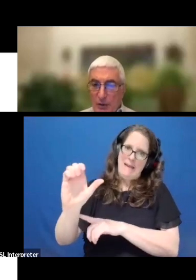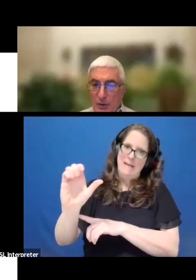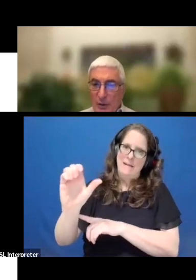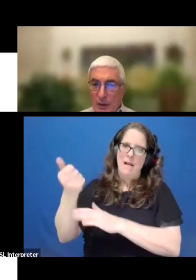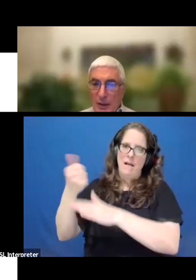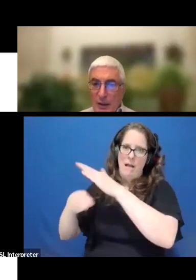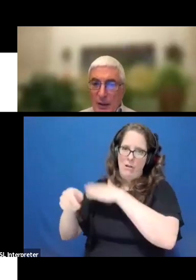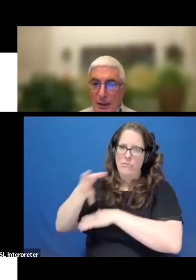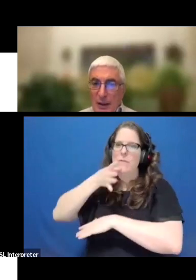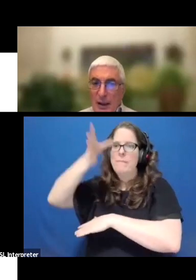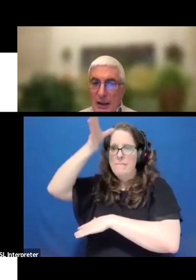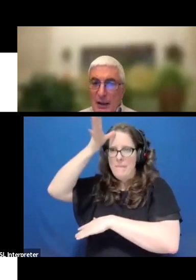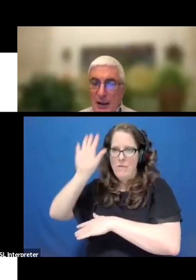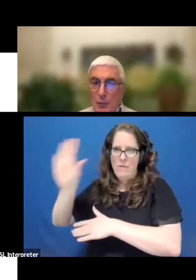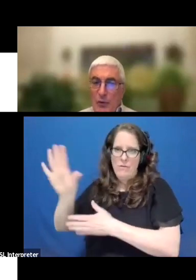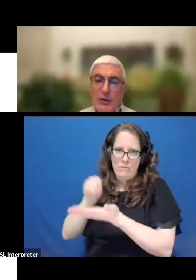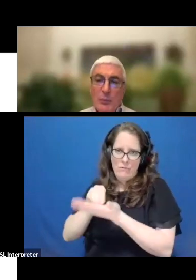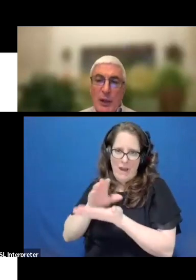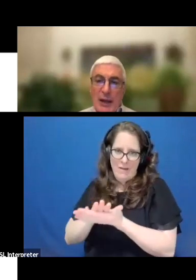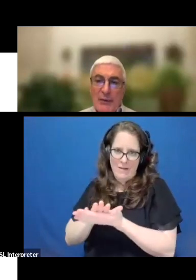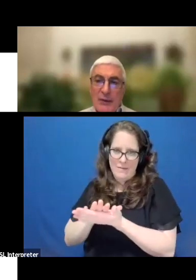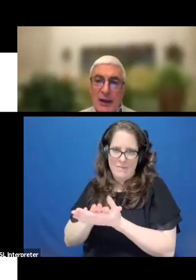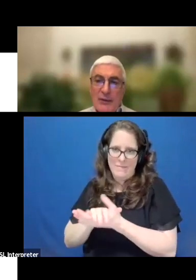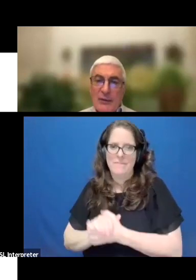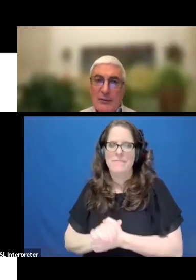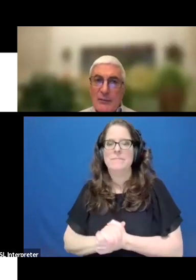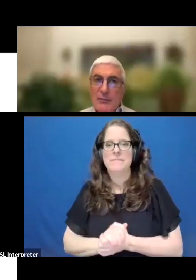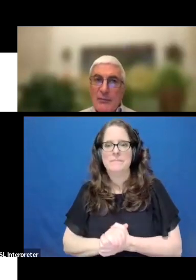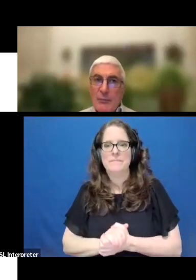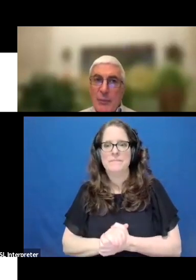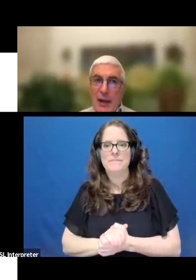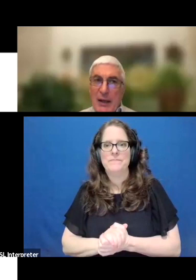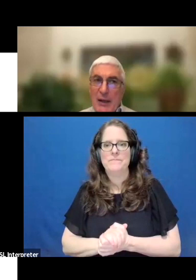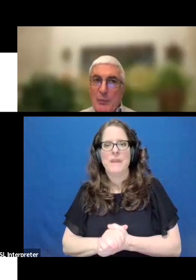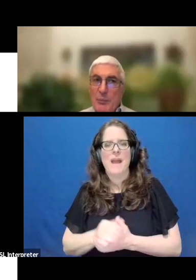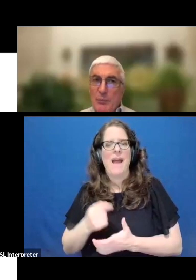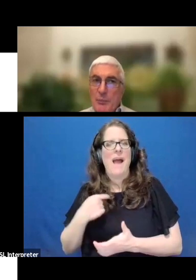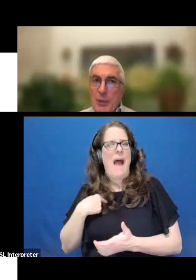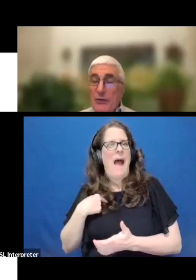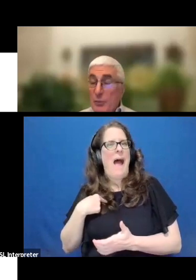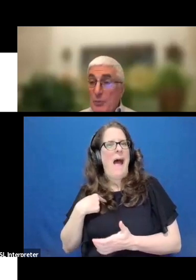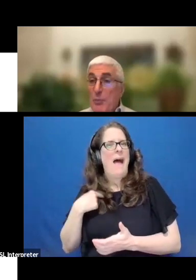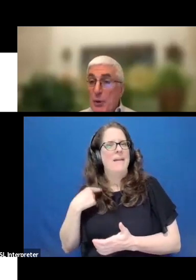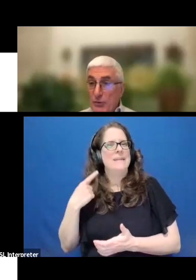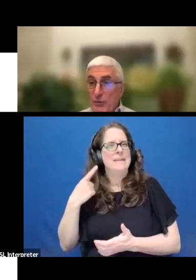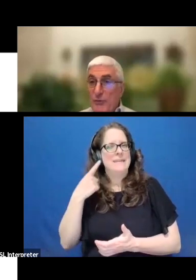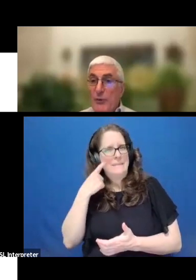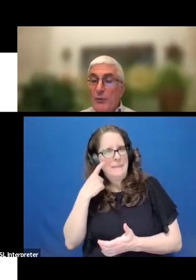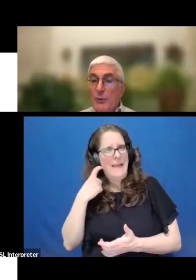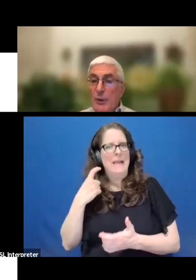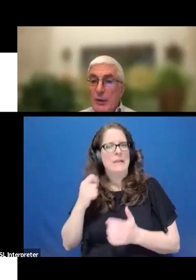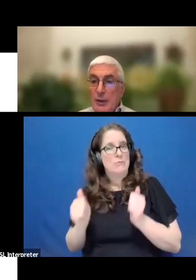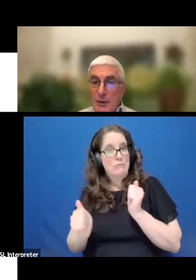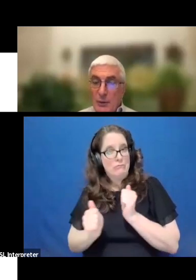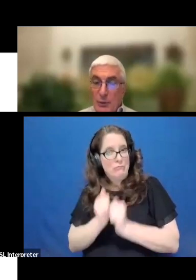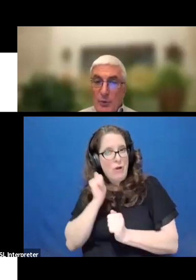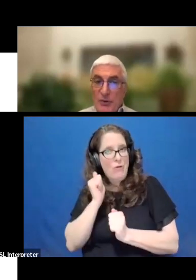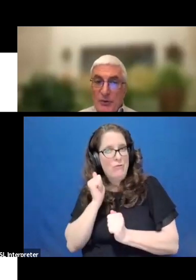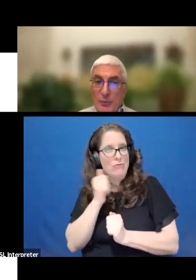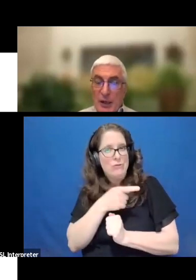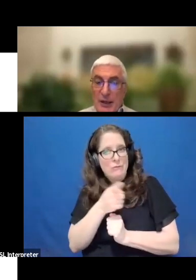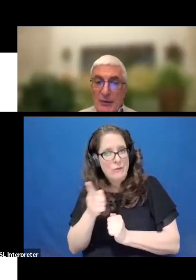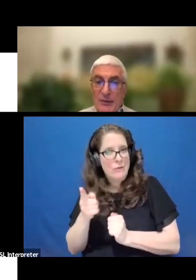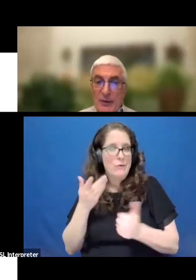parent's record. And I'm willing to bet that many, possibly most of you who